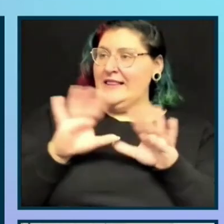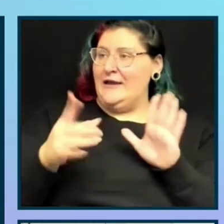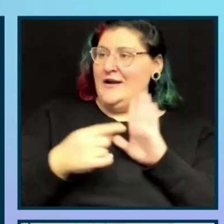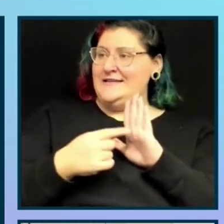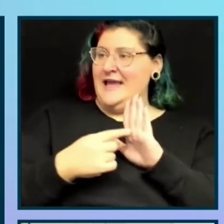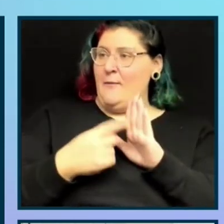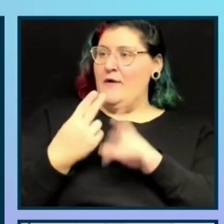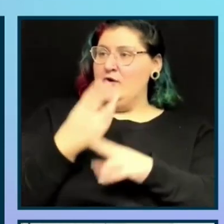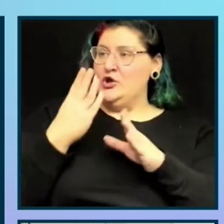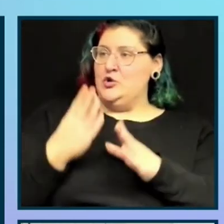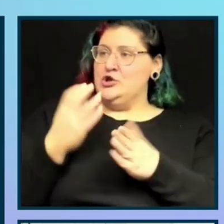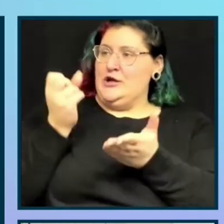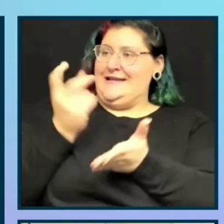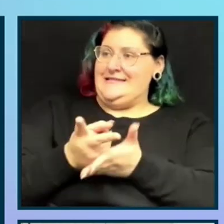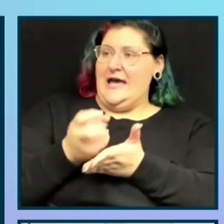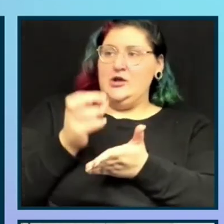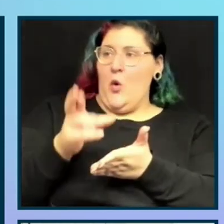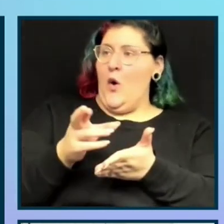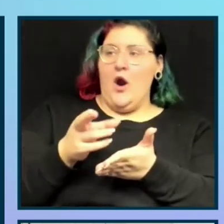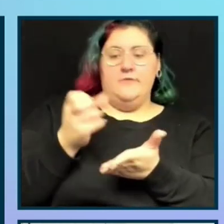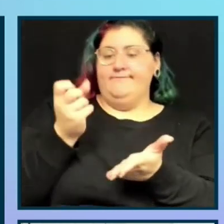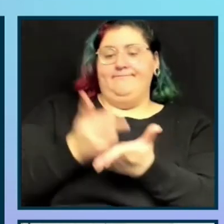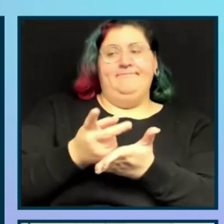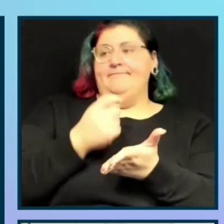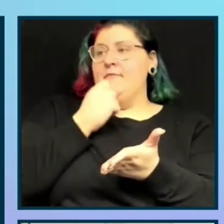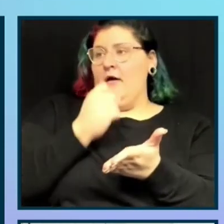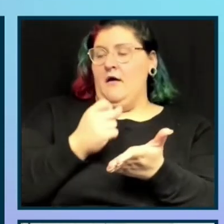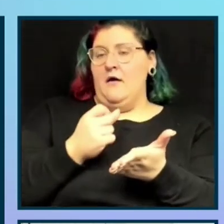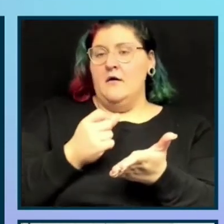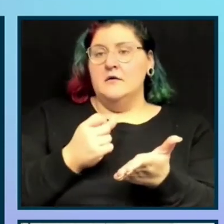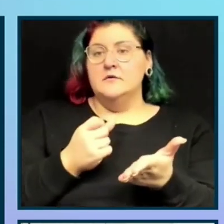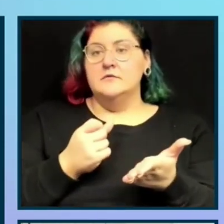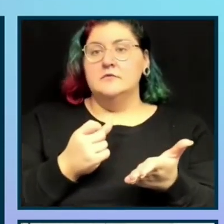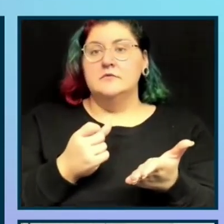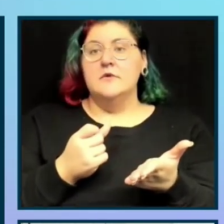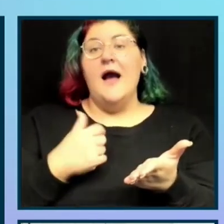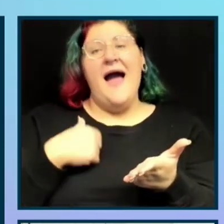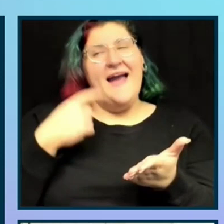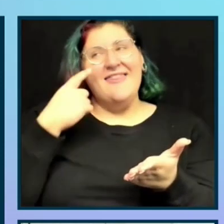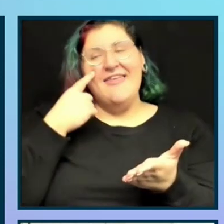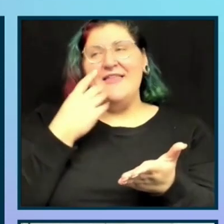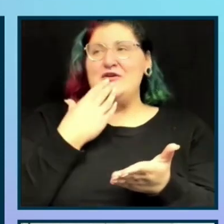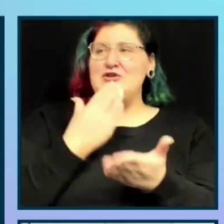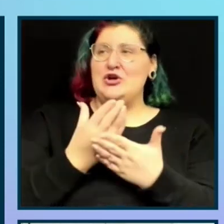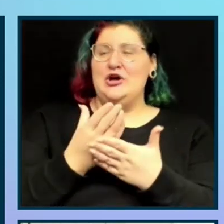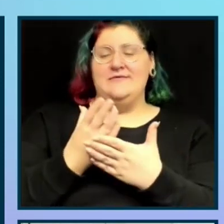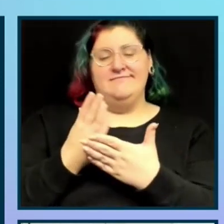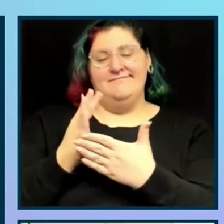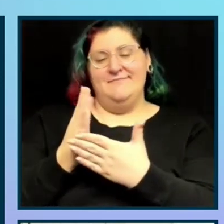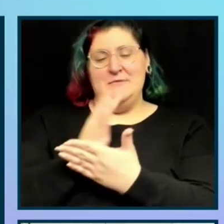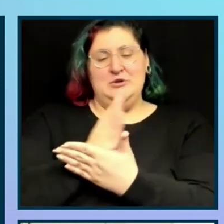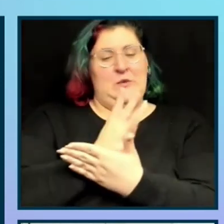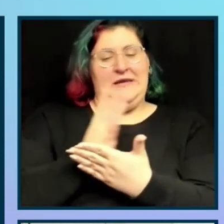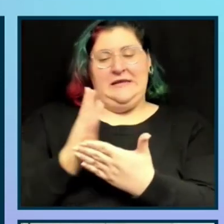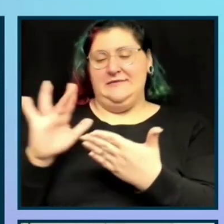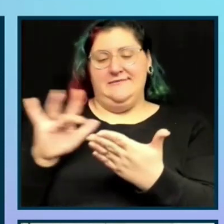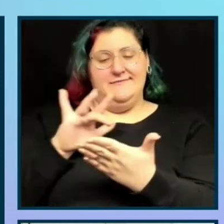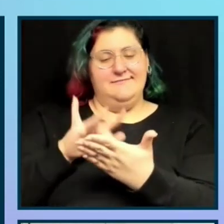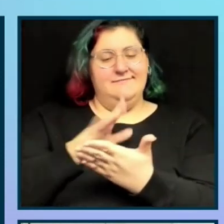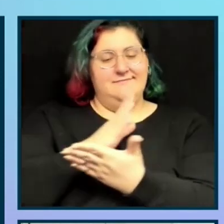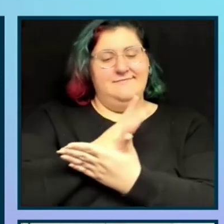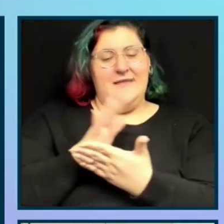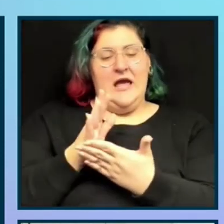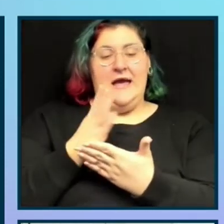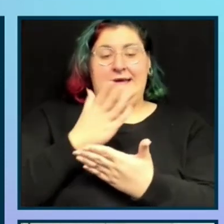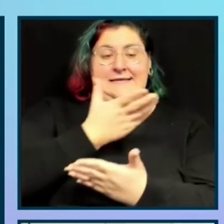all of this, there really is, in my opinion, a happy medium between censorship and warnings, and that happy